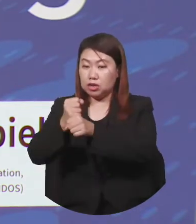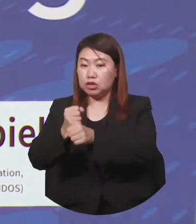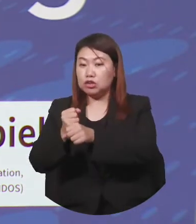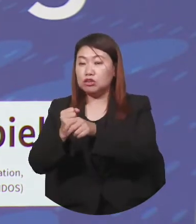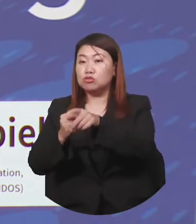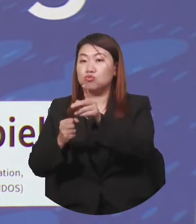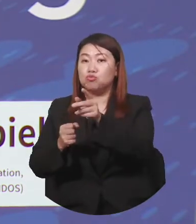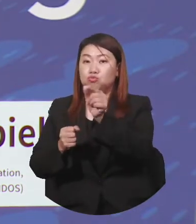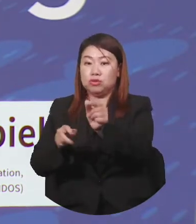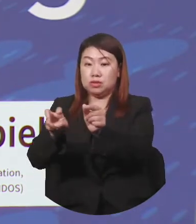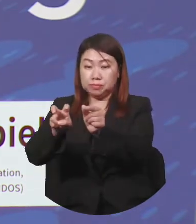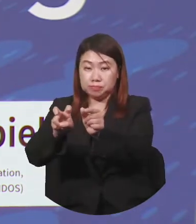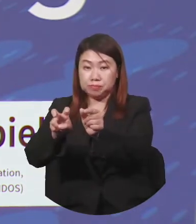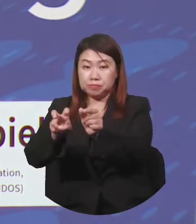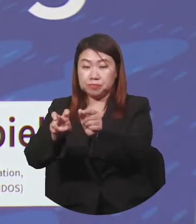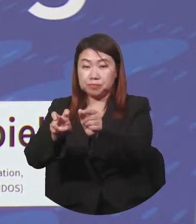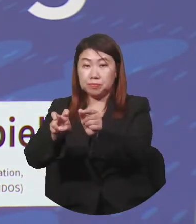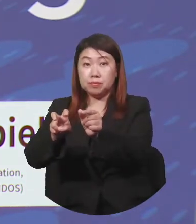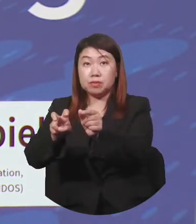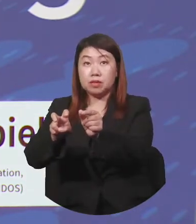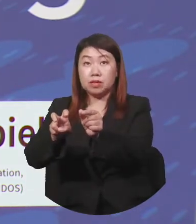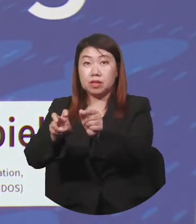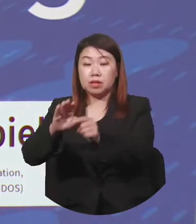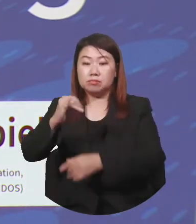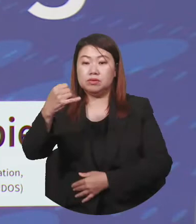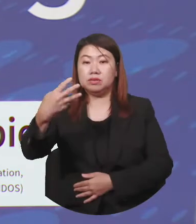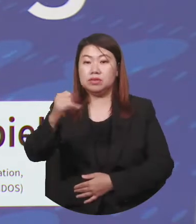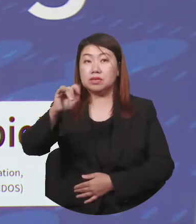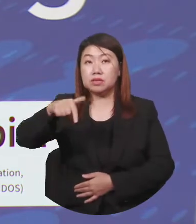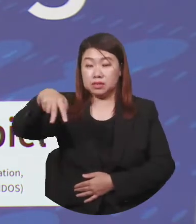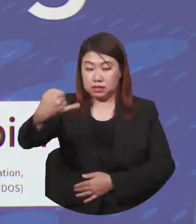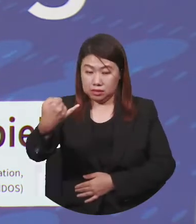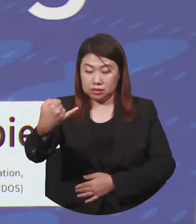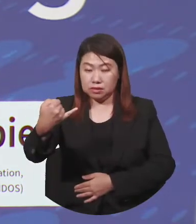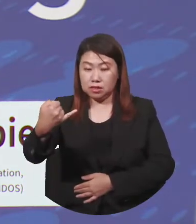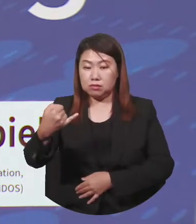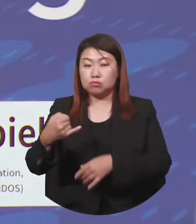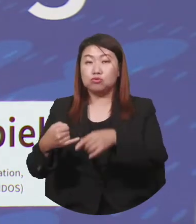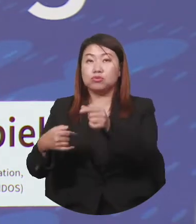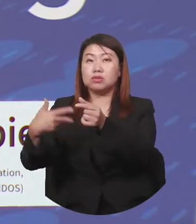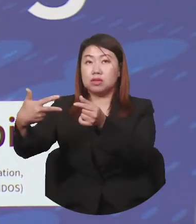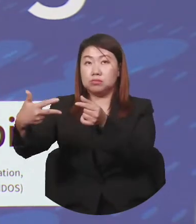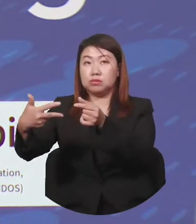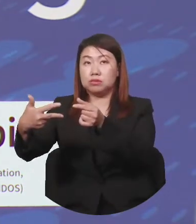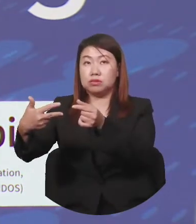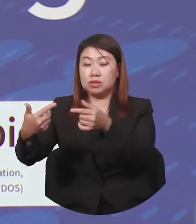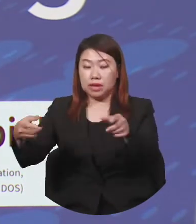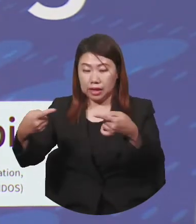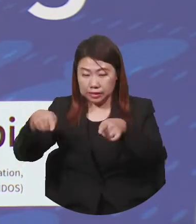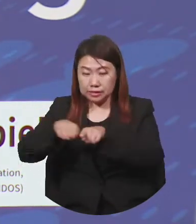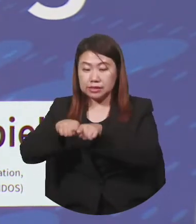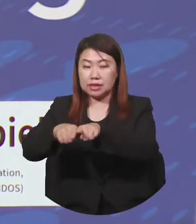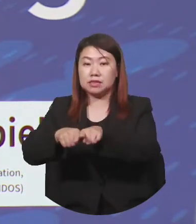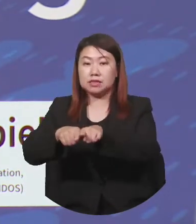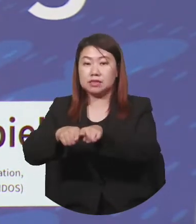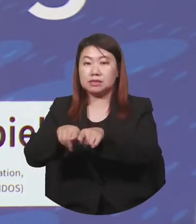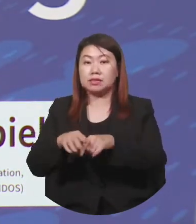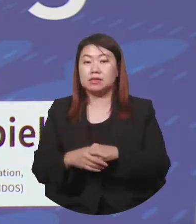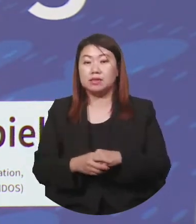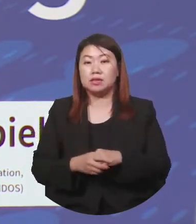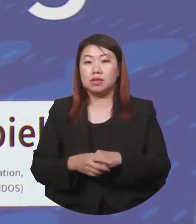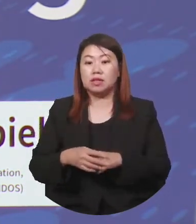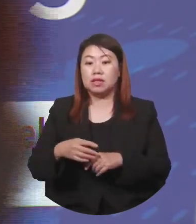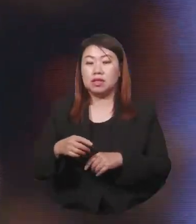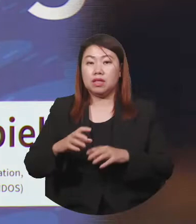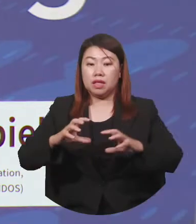of BRICS countries, G7, and the third group is MICTA. One country is missing, but MICTA is the